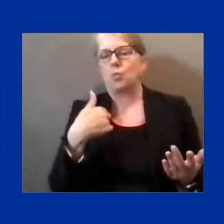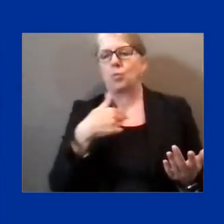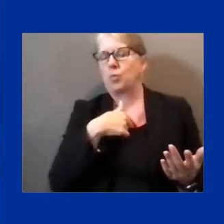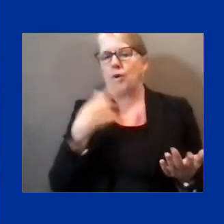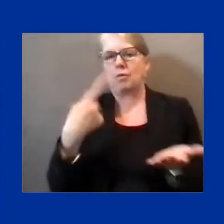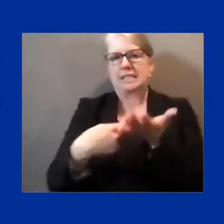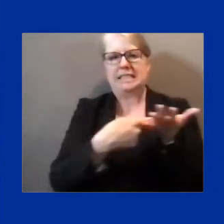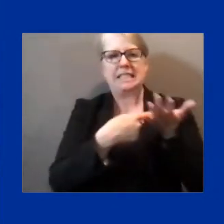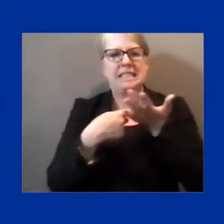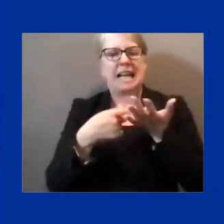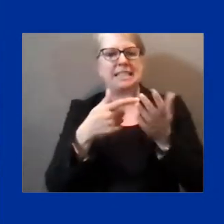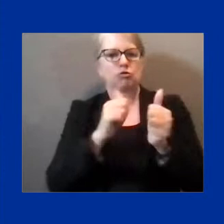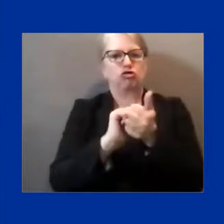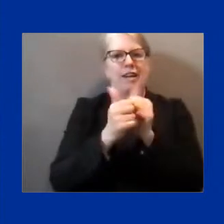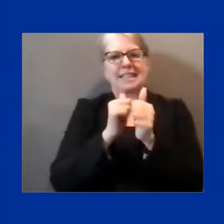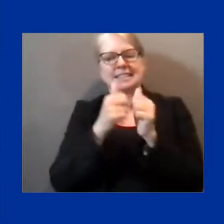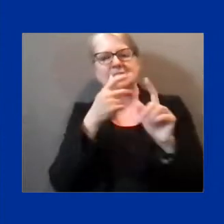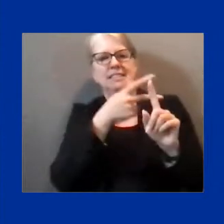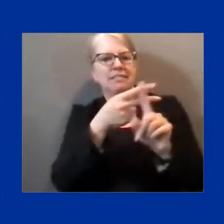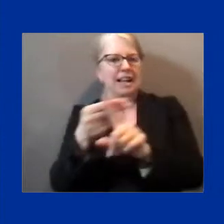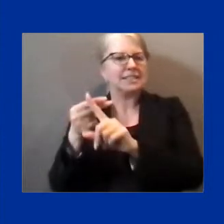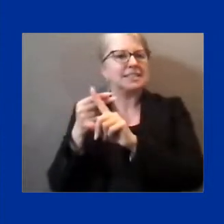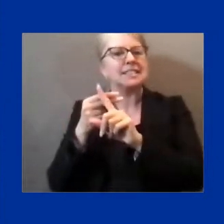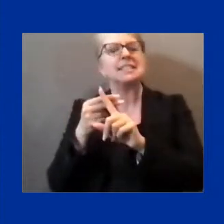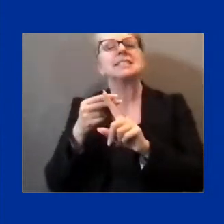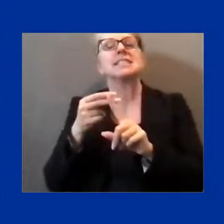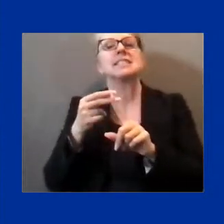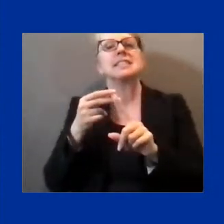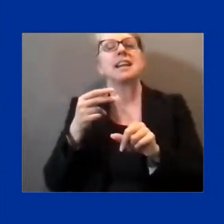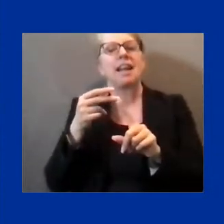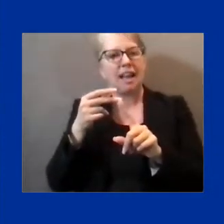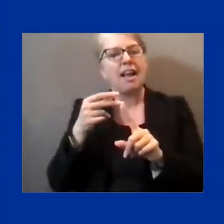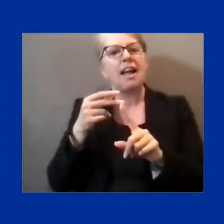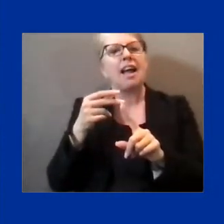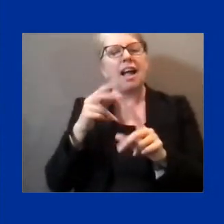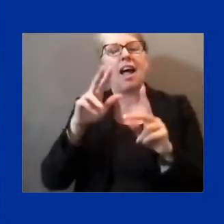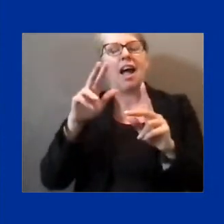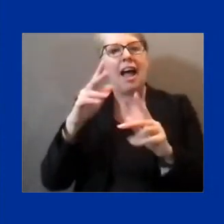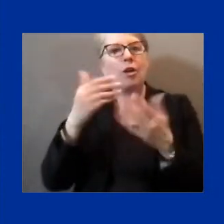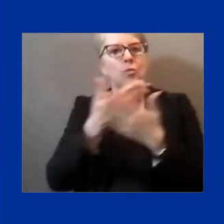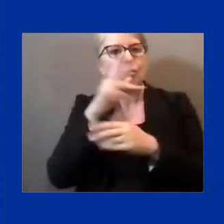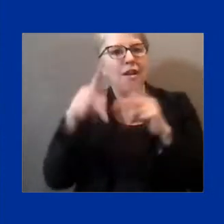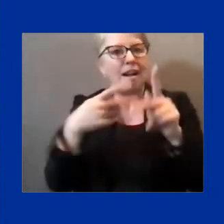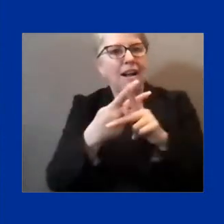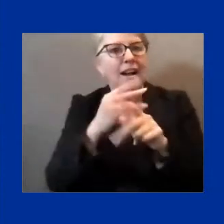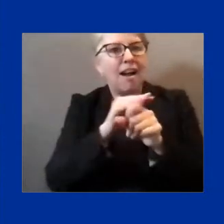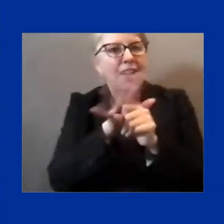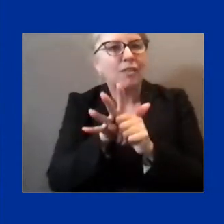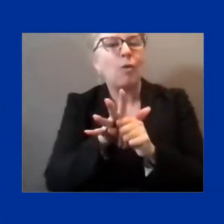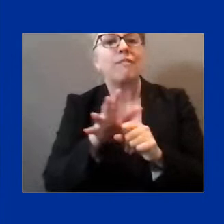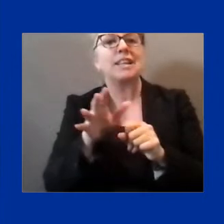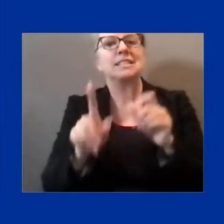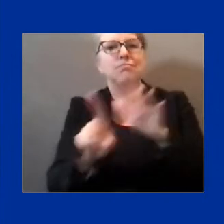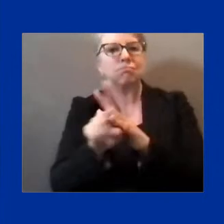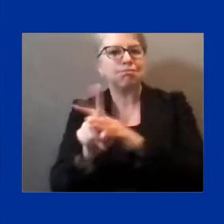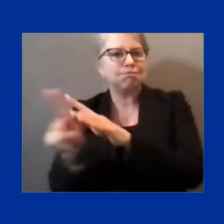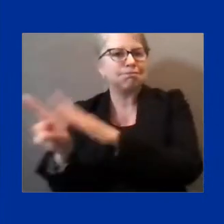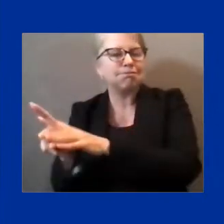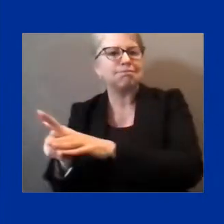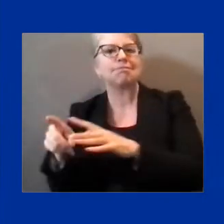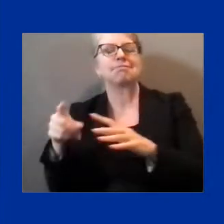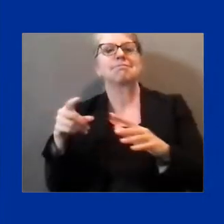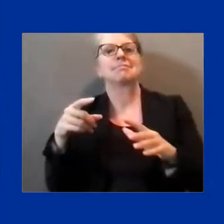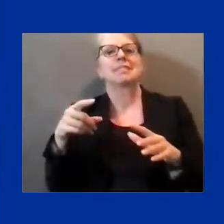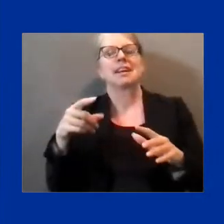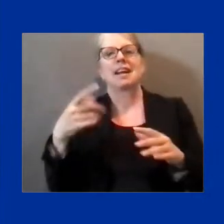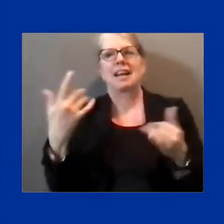and variants in the third wave, particularly. Now, given the current situation in Ottawa right now,